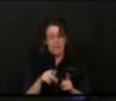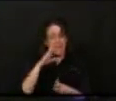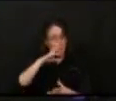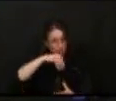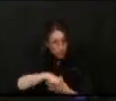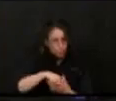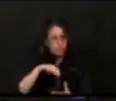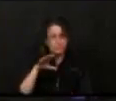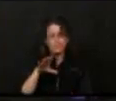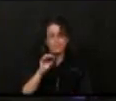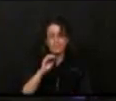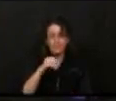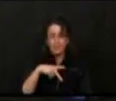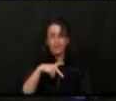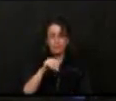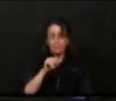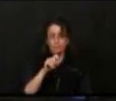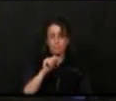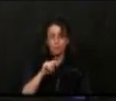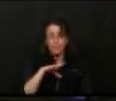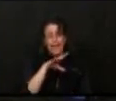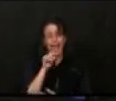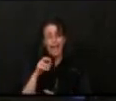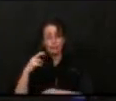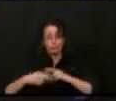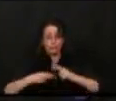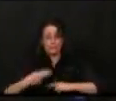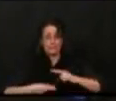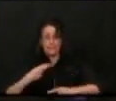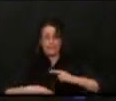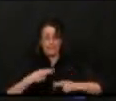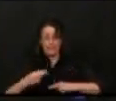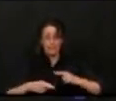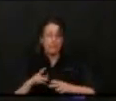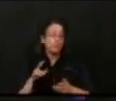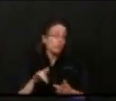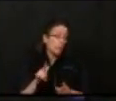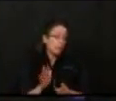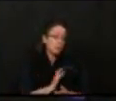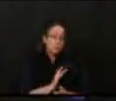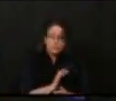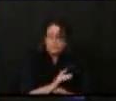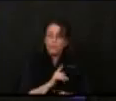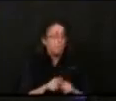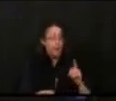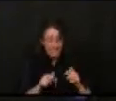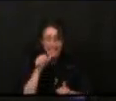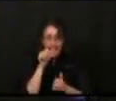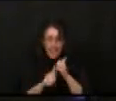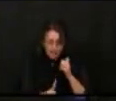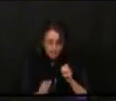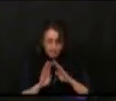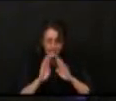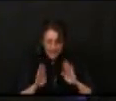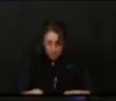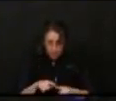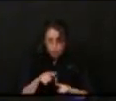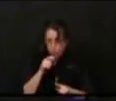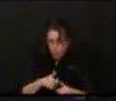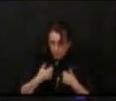away, but every household is going to have to buy these bags in order to have garbage taken away. And what